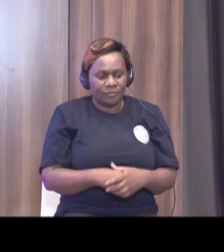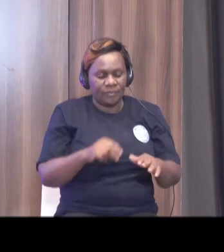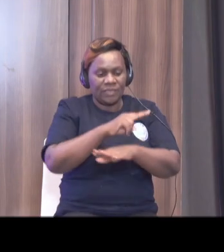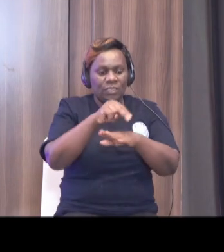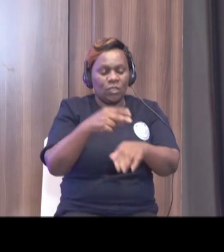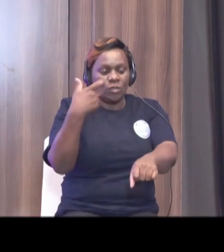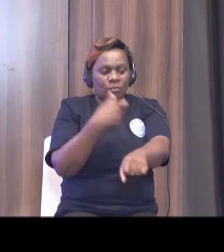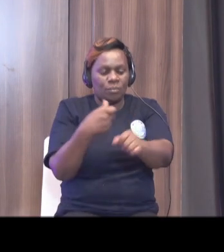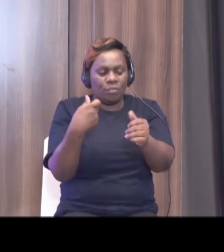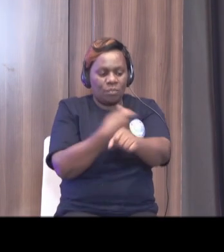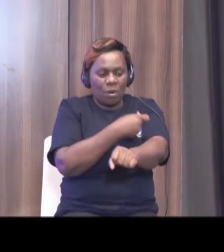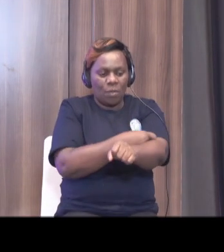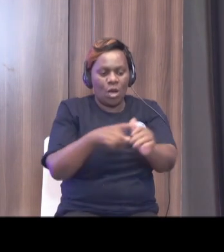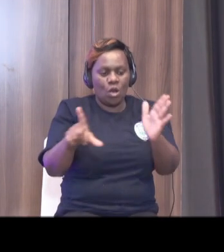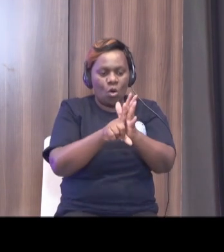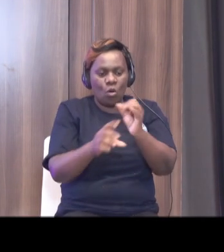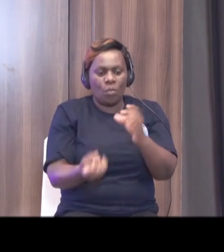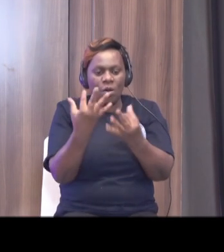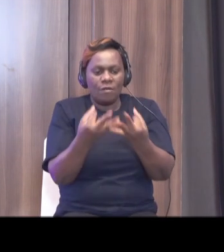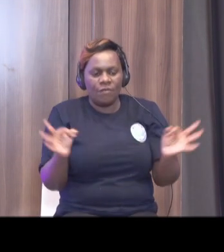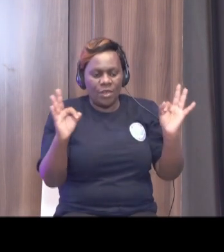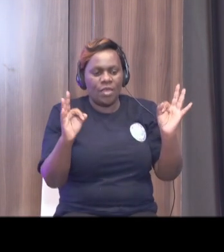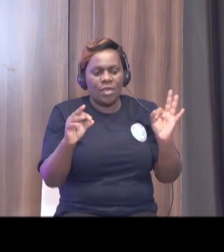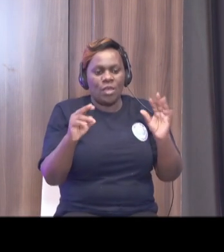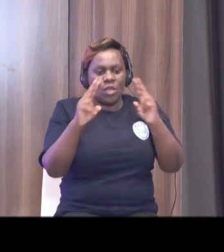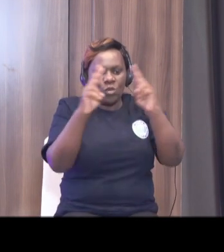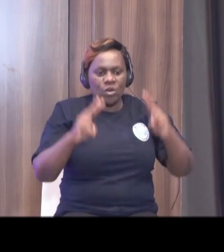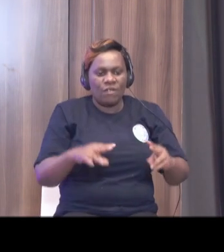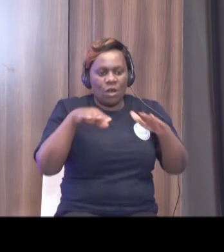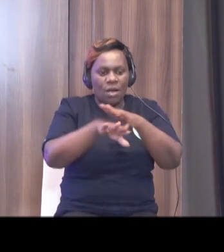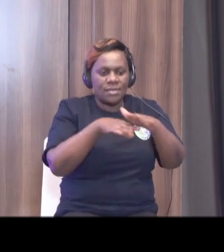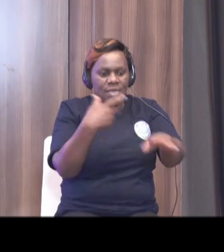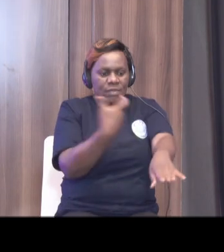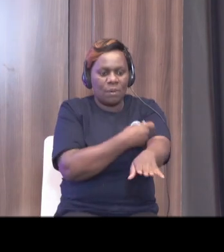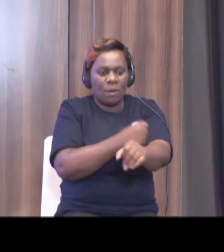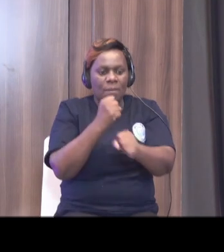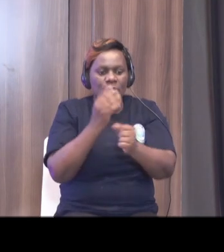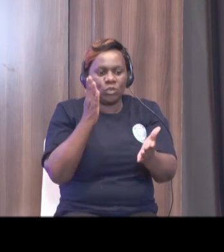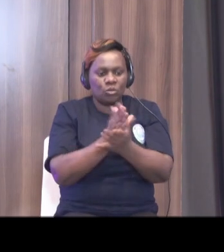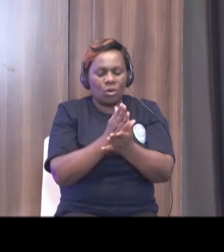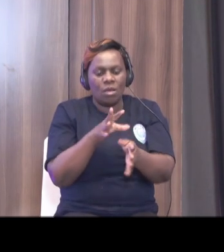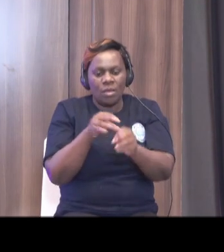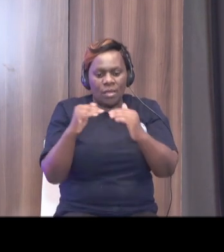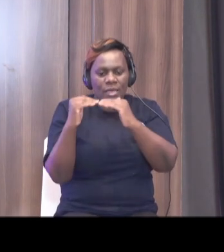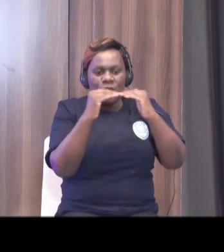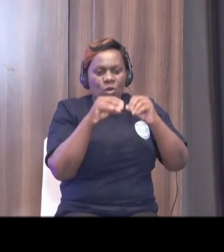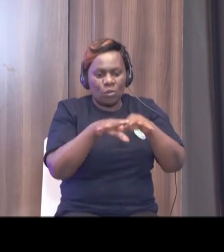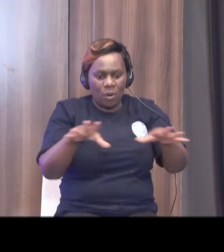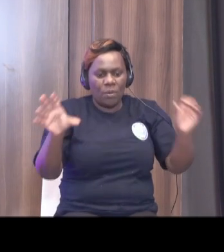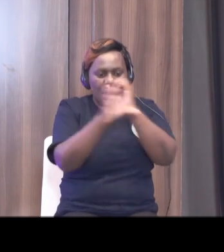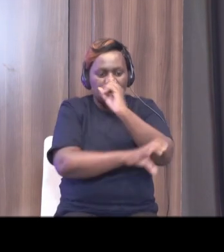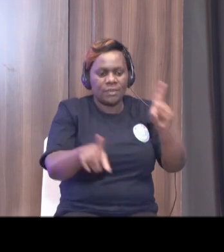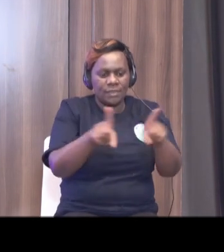national vaccination law also establishes free and universal access to vaccines, ensures equitable distribution across the country, and